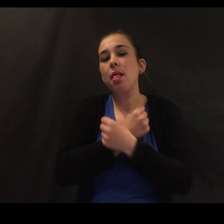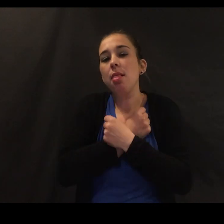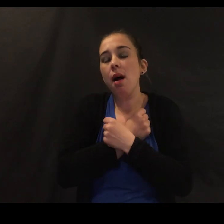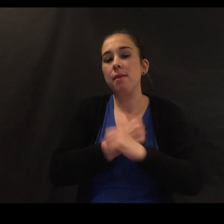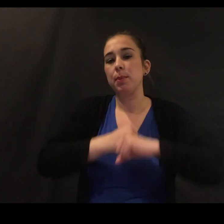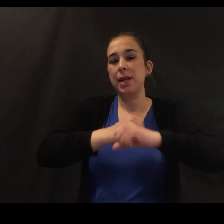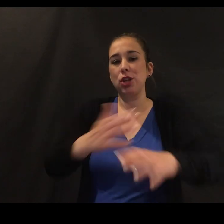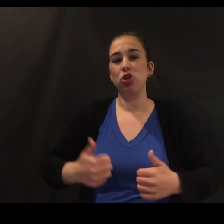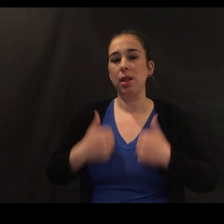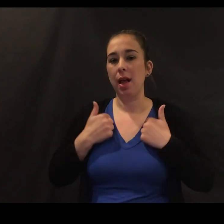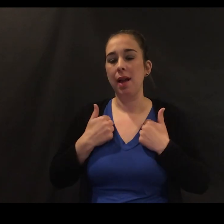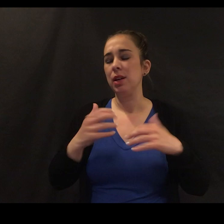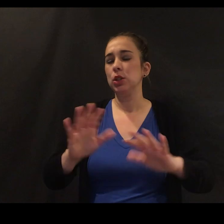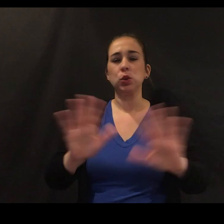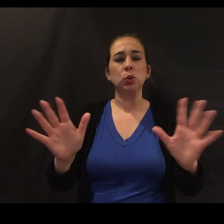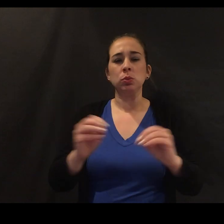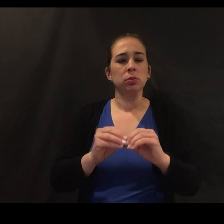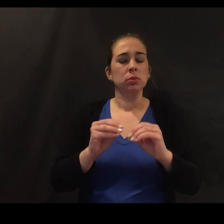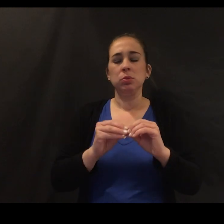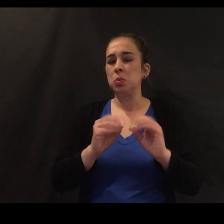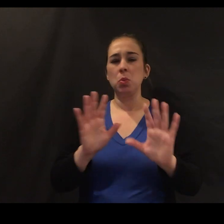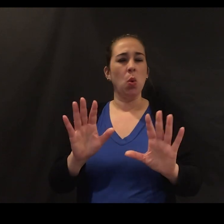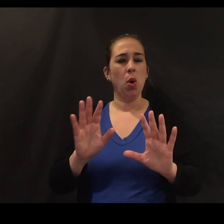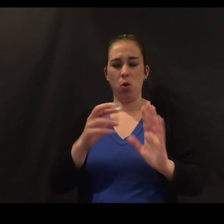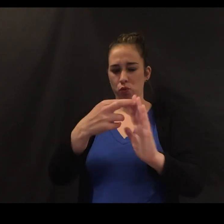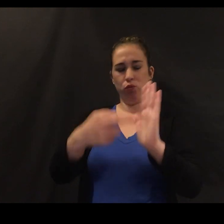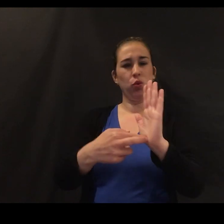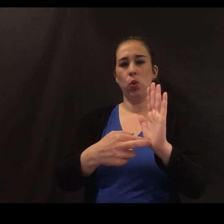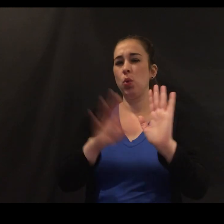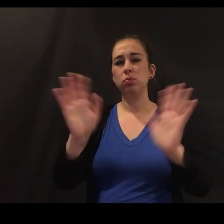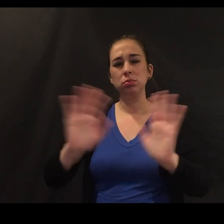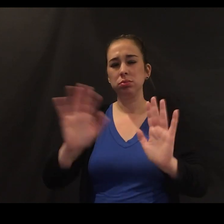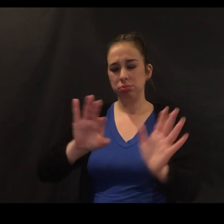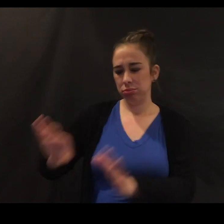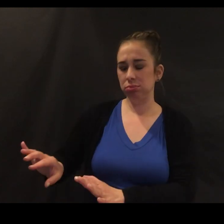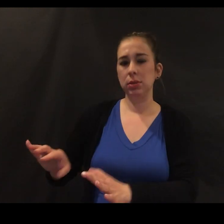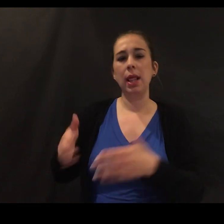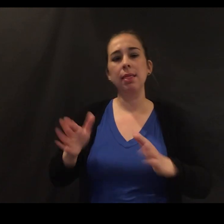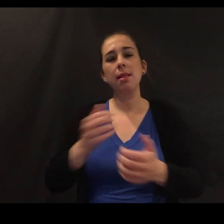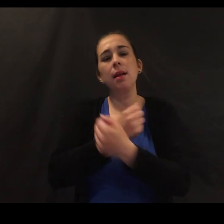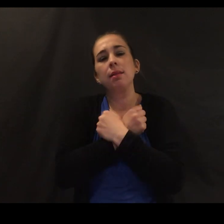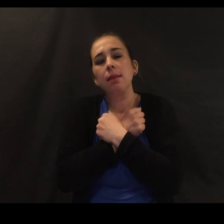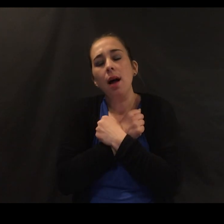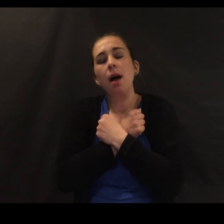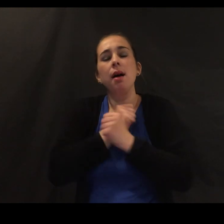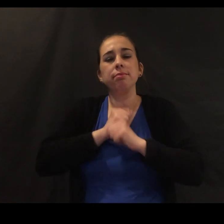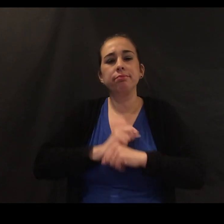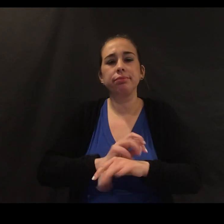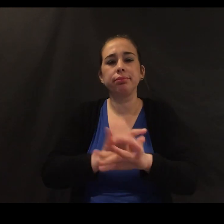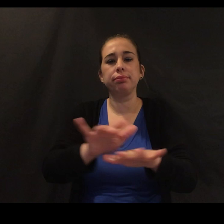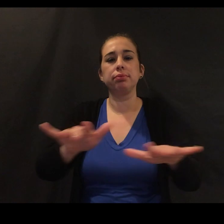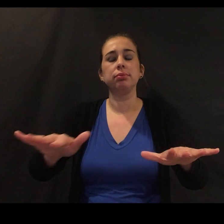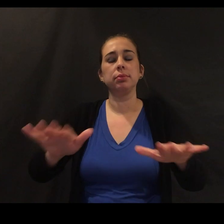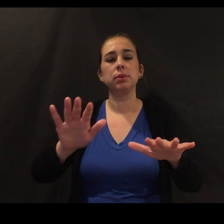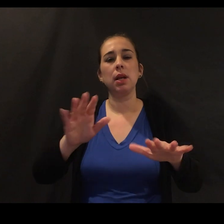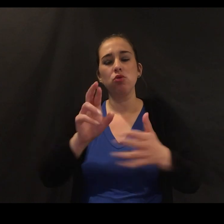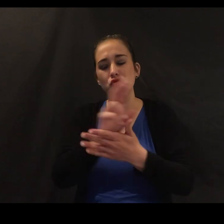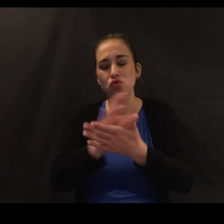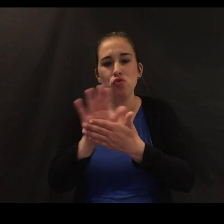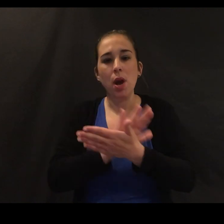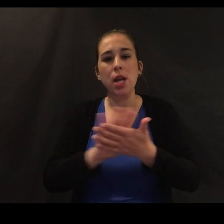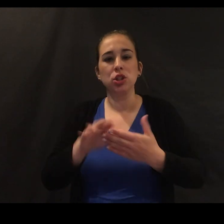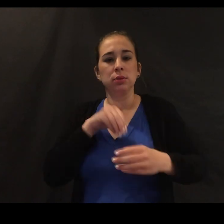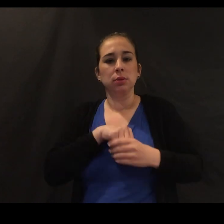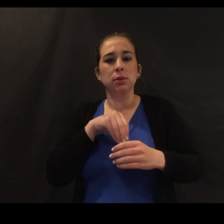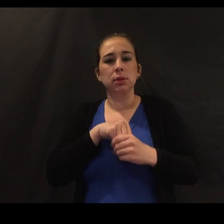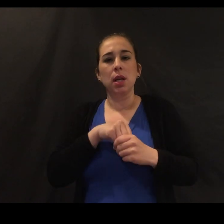It's no longer about a rule. It's about letting love flow from your life and righteousness be in you so you don't have to have a